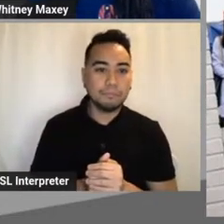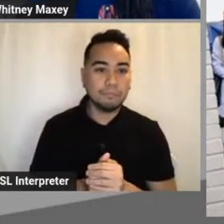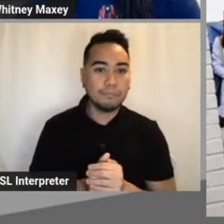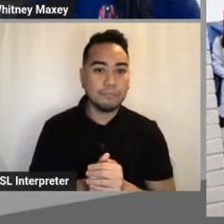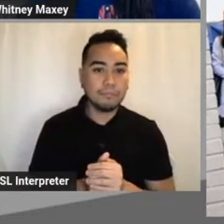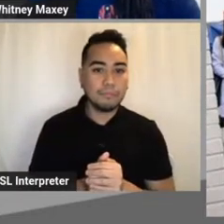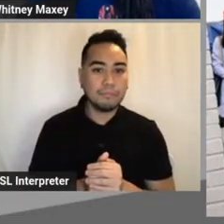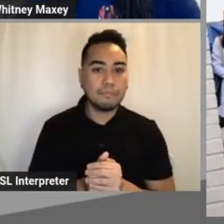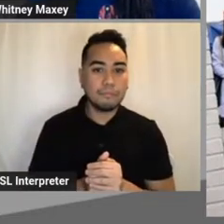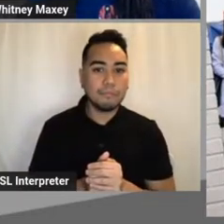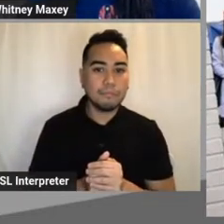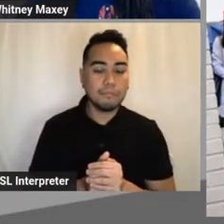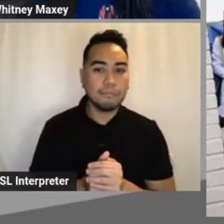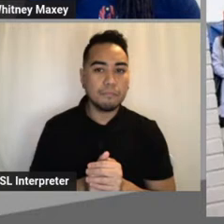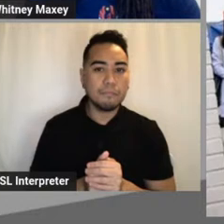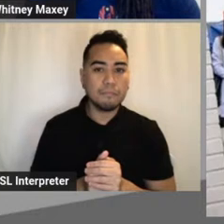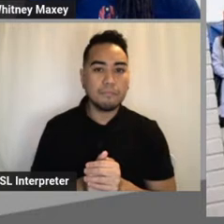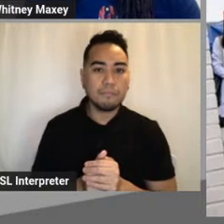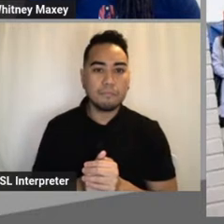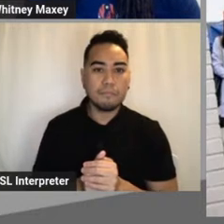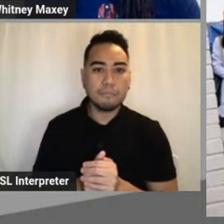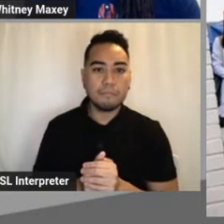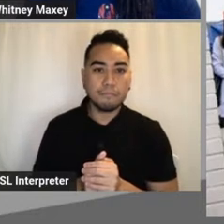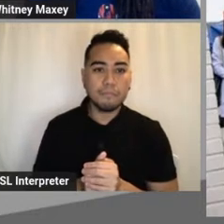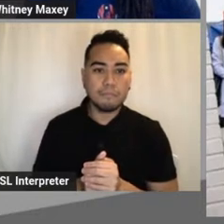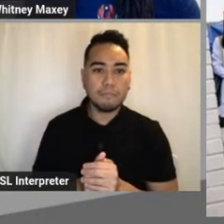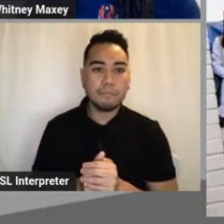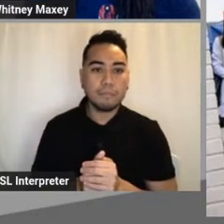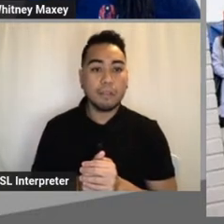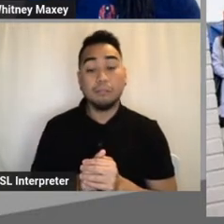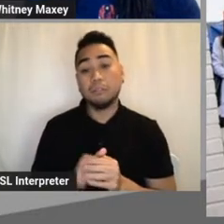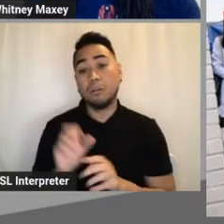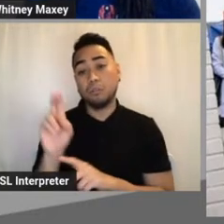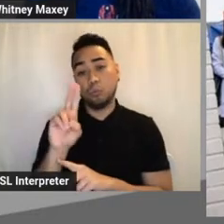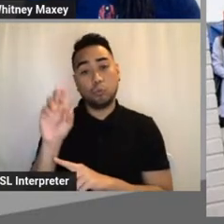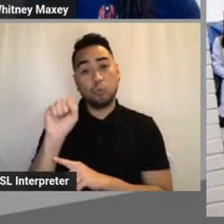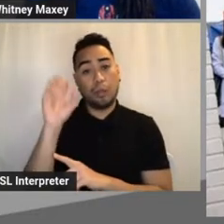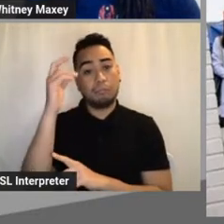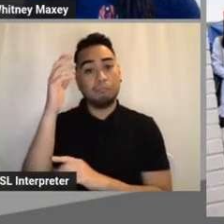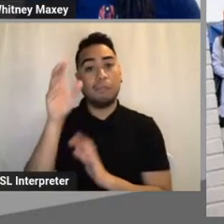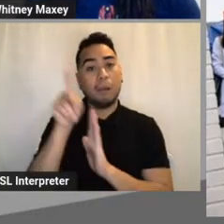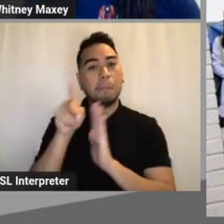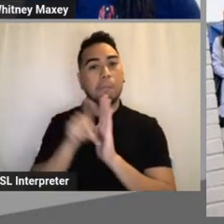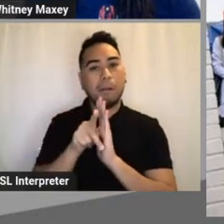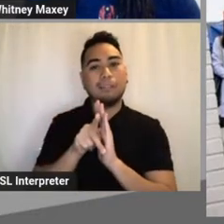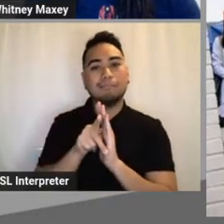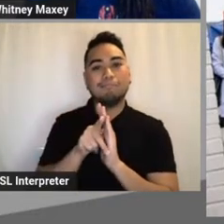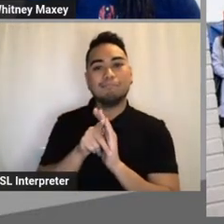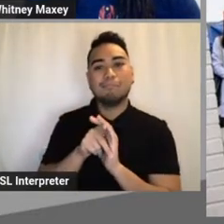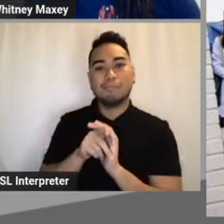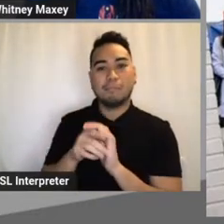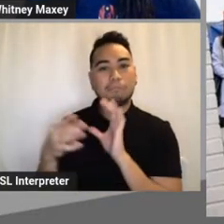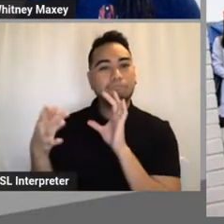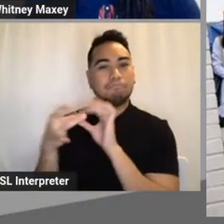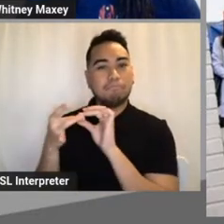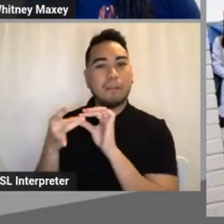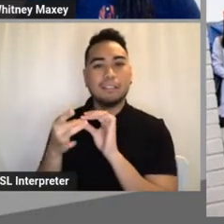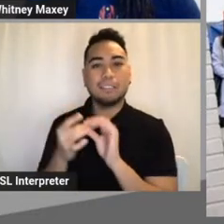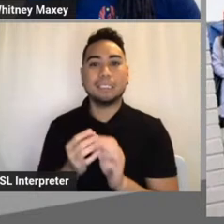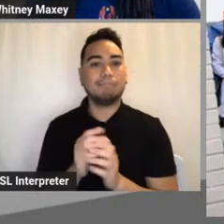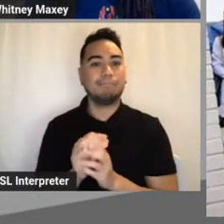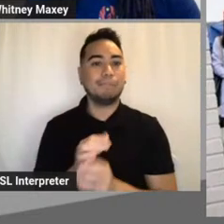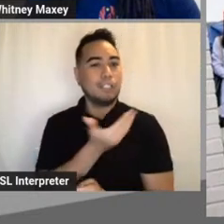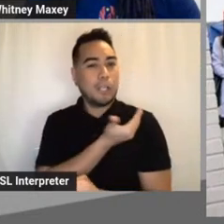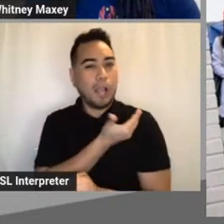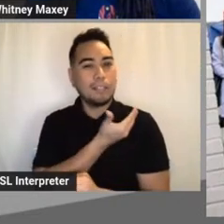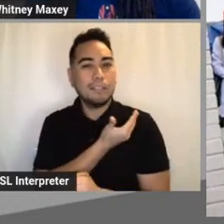and progressive wings of the anti-MAGA coalition. And U.S. policy toward Israel-Palestine is one of its most volatile aspects